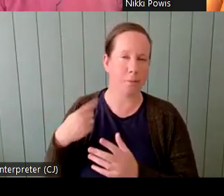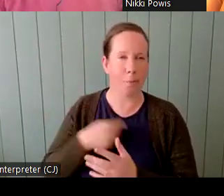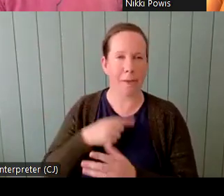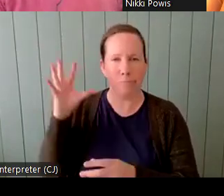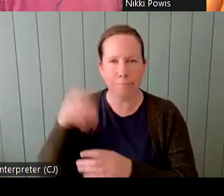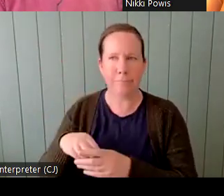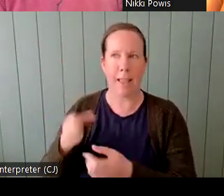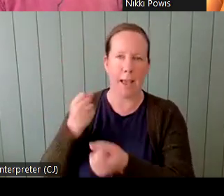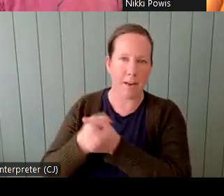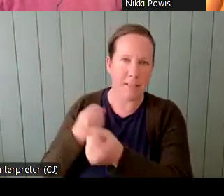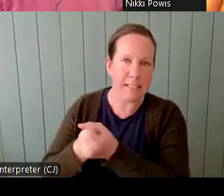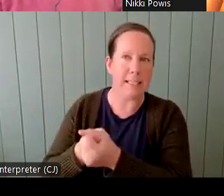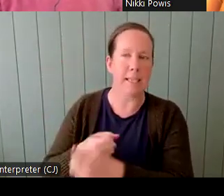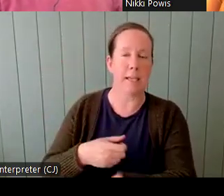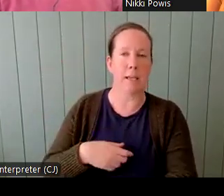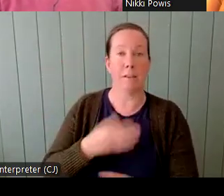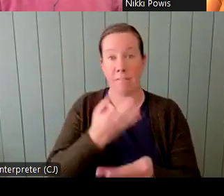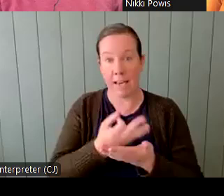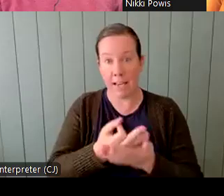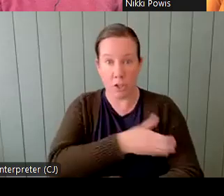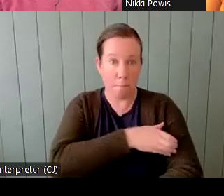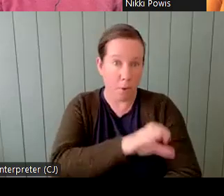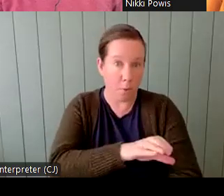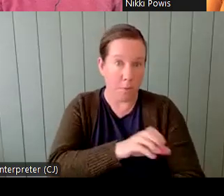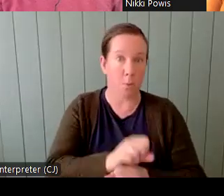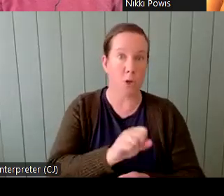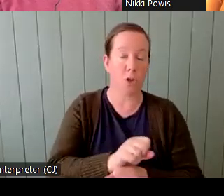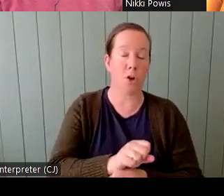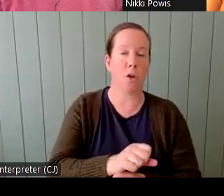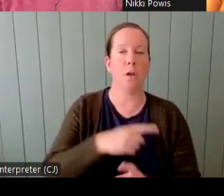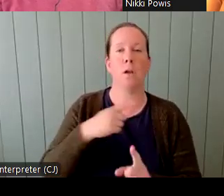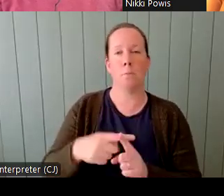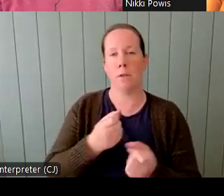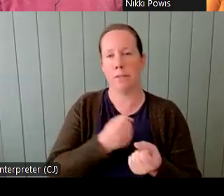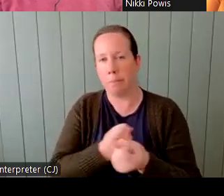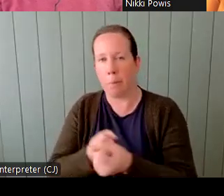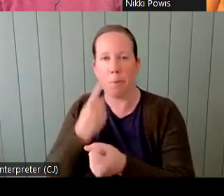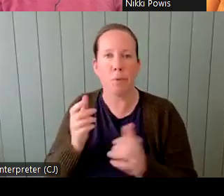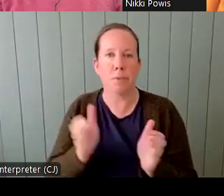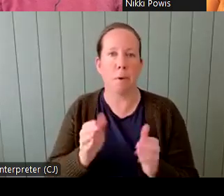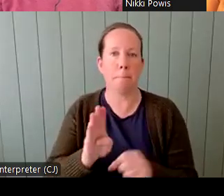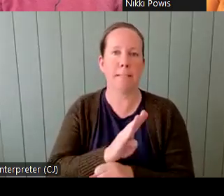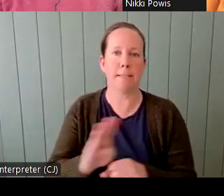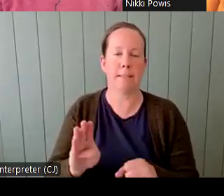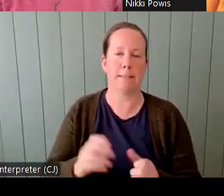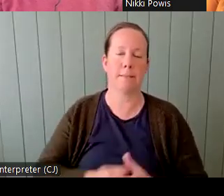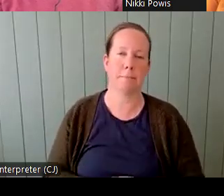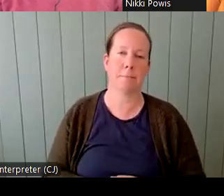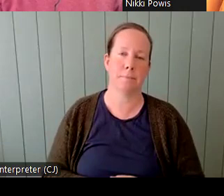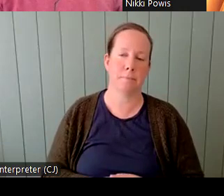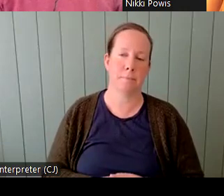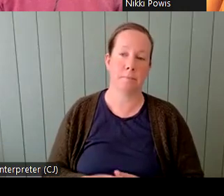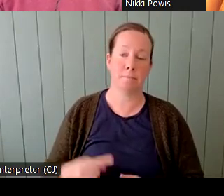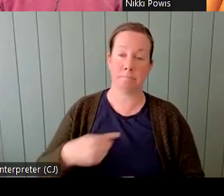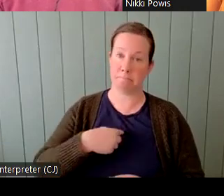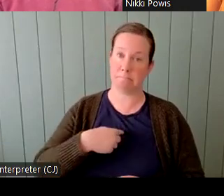lot of financial empowerment work, and more recently, some support of small businesses. So I